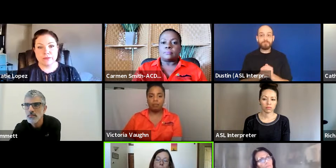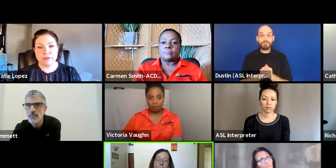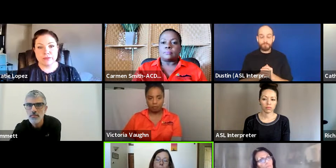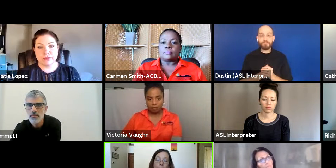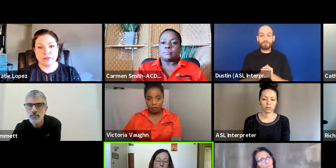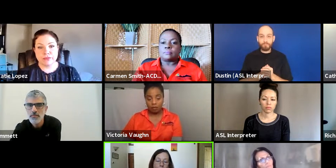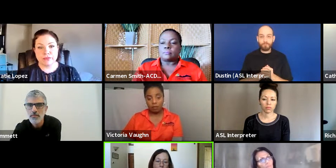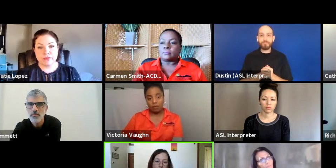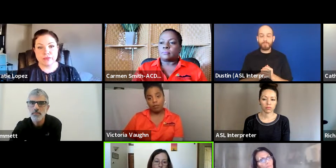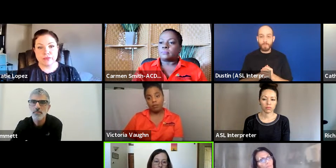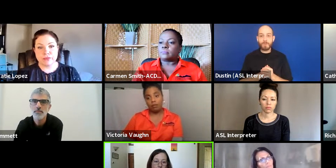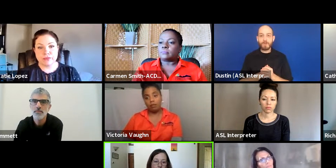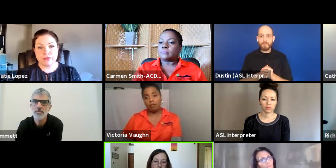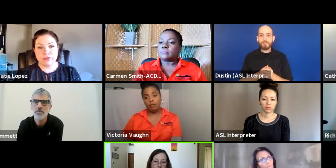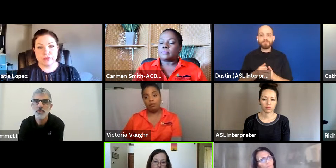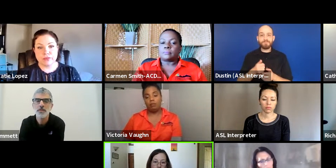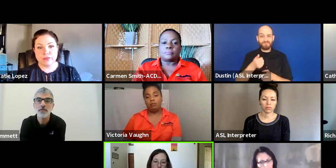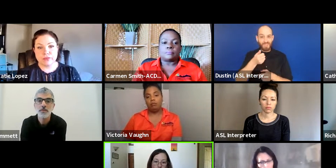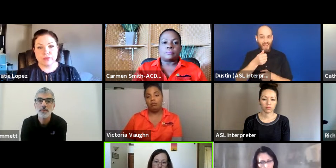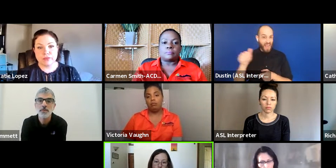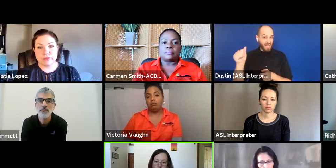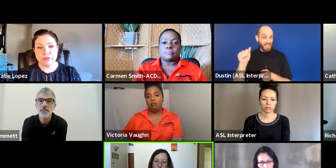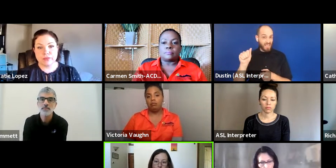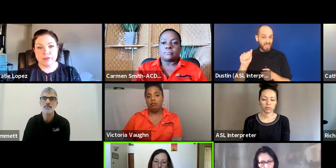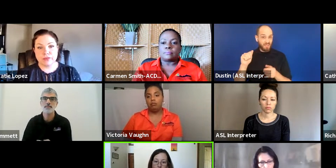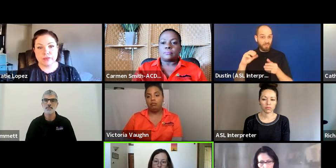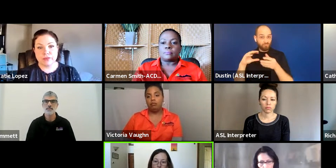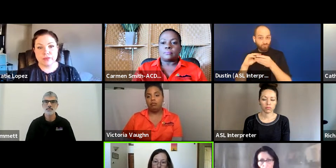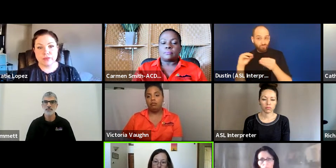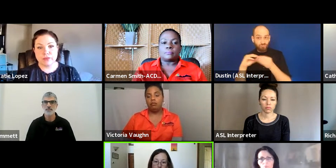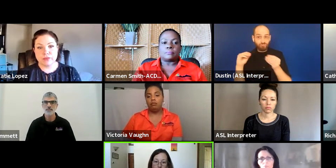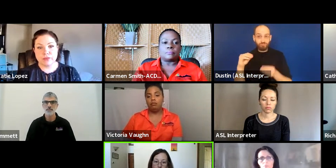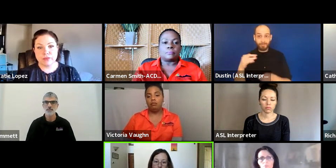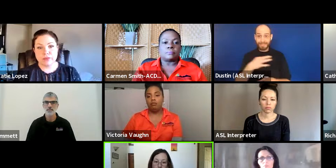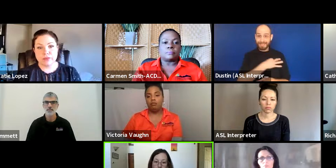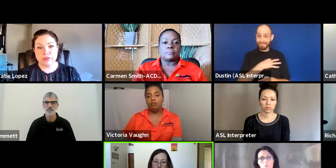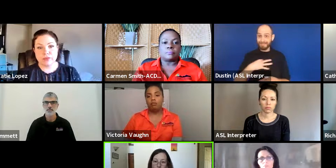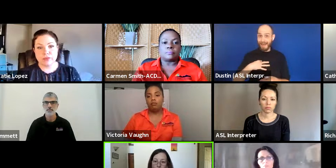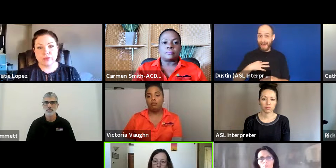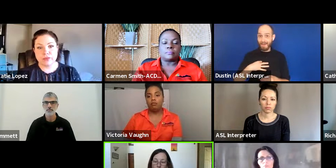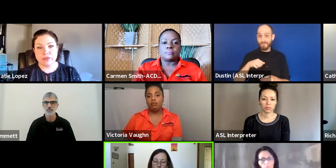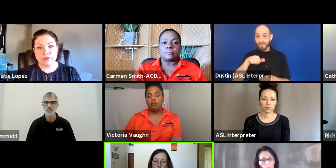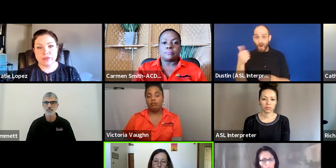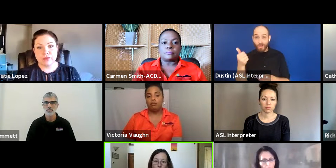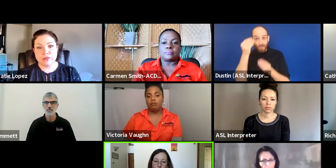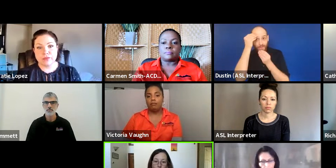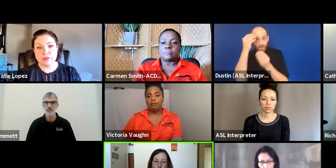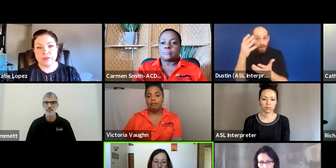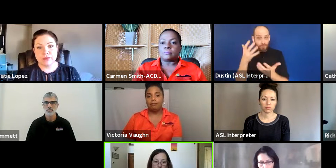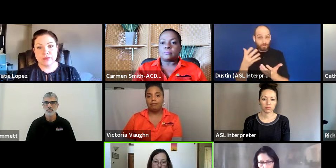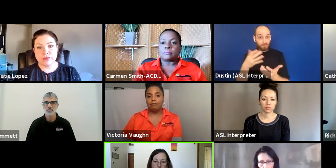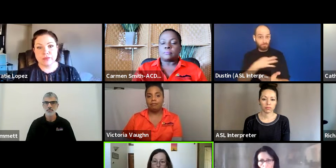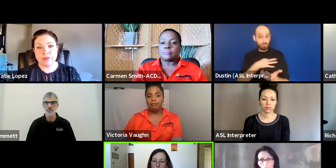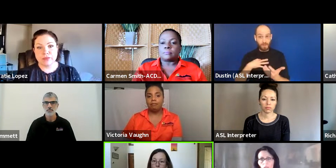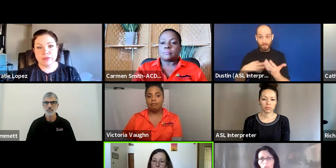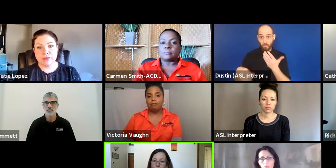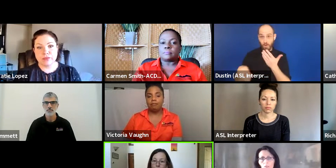Is there anything that staff would like to add to any other information that staff would like to share before we move